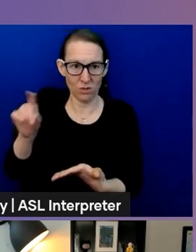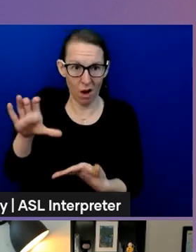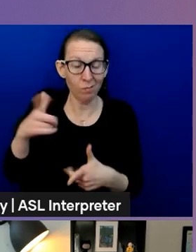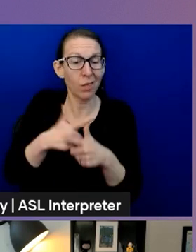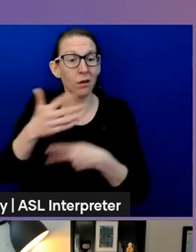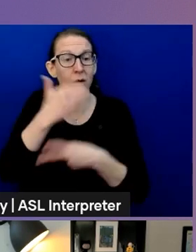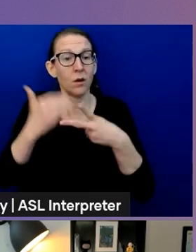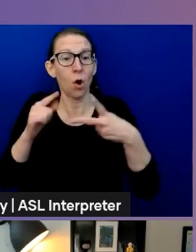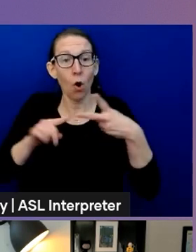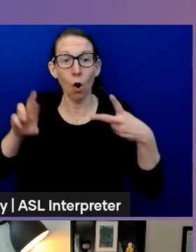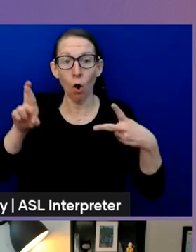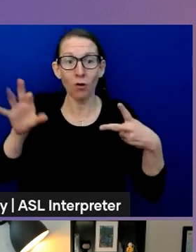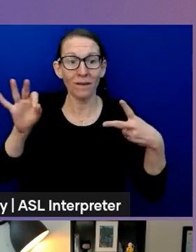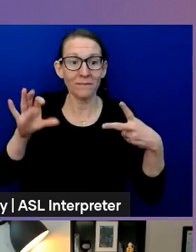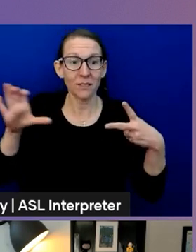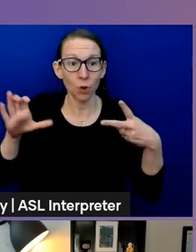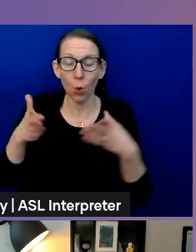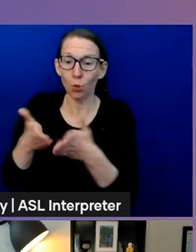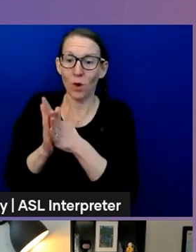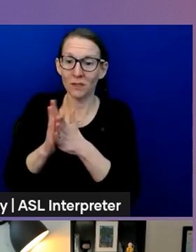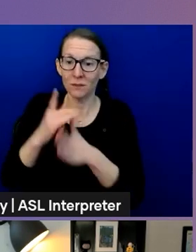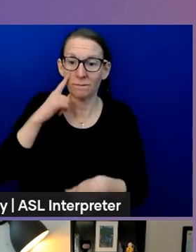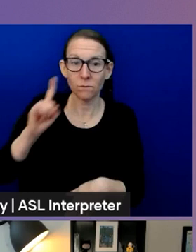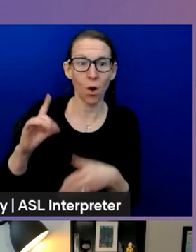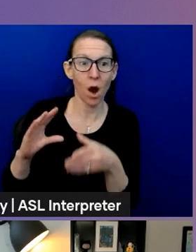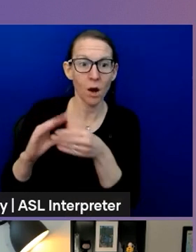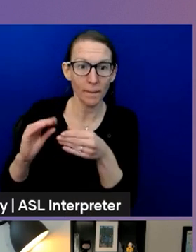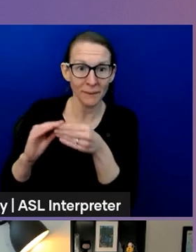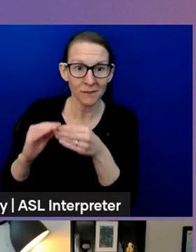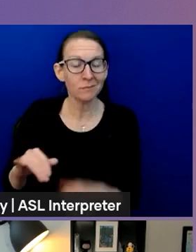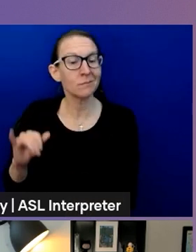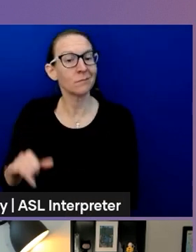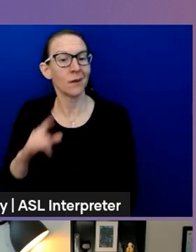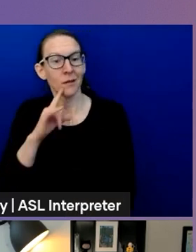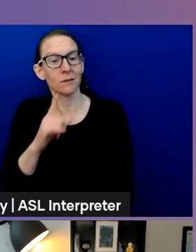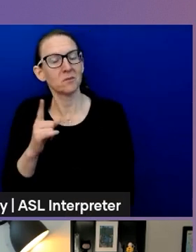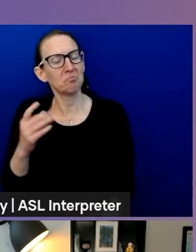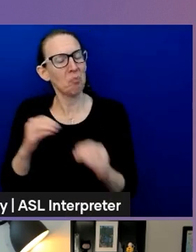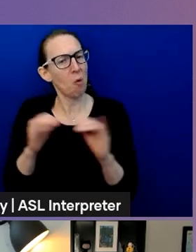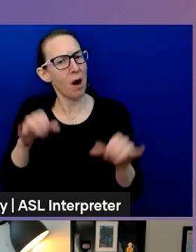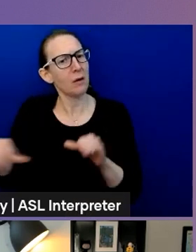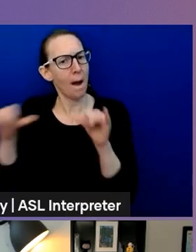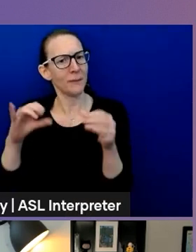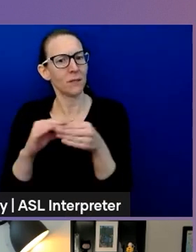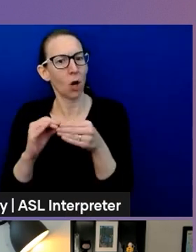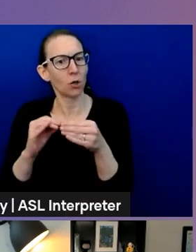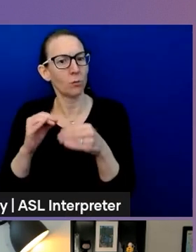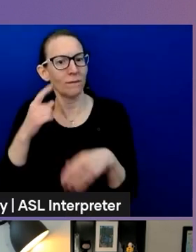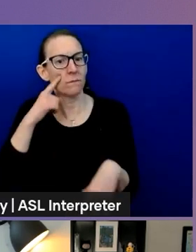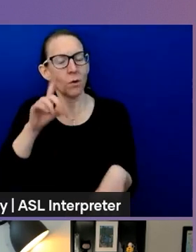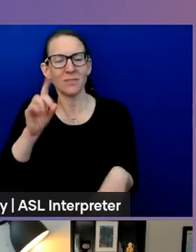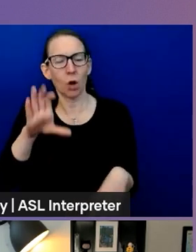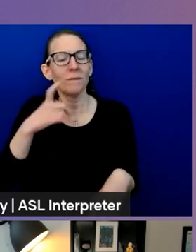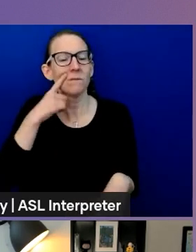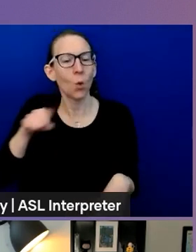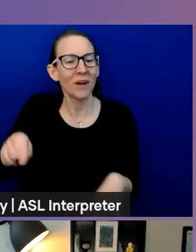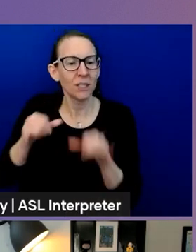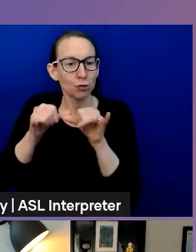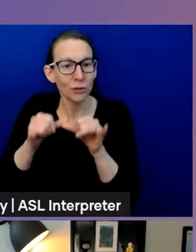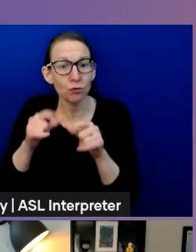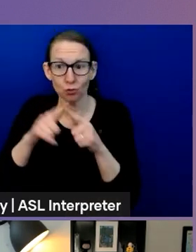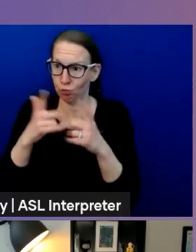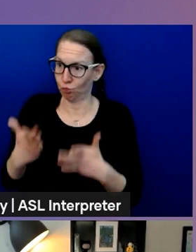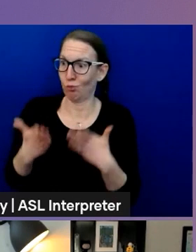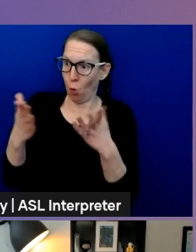which is request for comments. This is a more common document for engineers, essentially proposing solutions to those